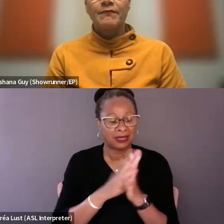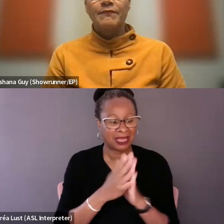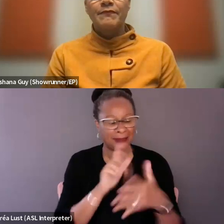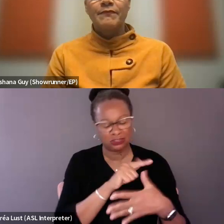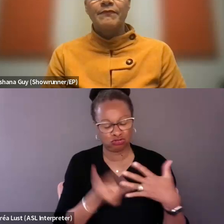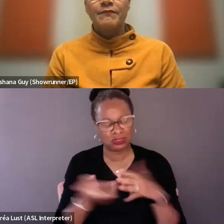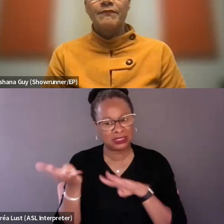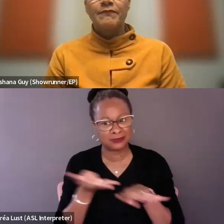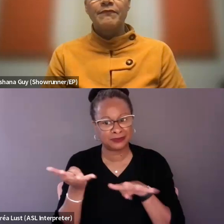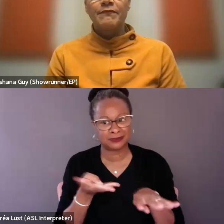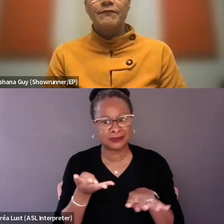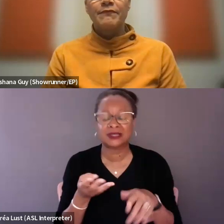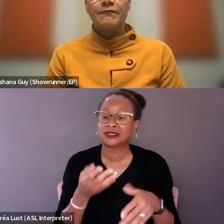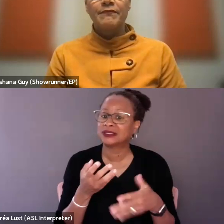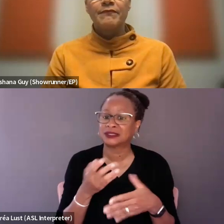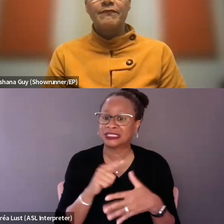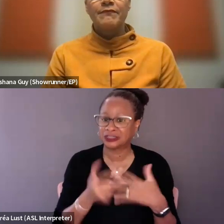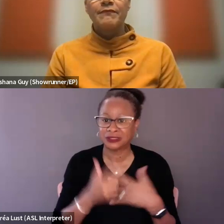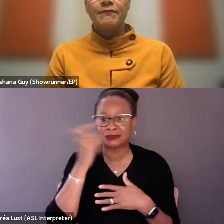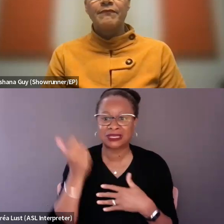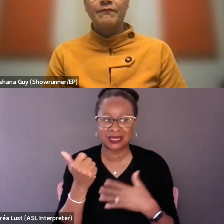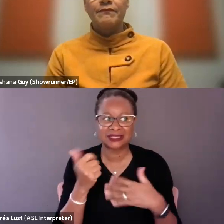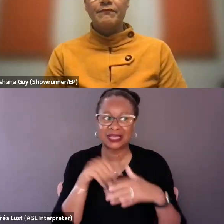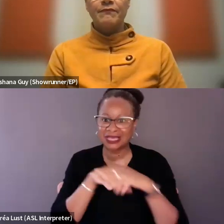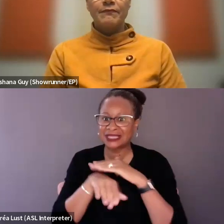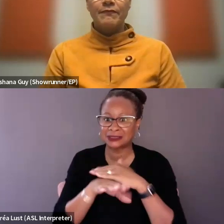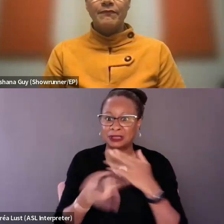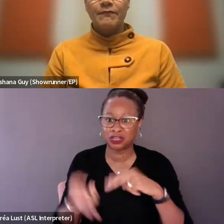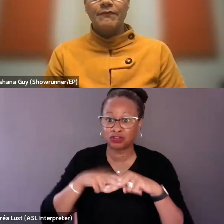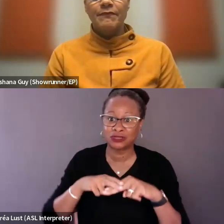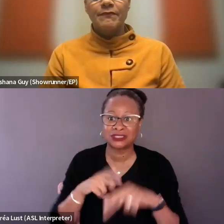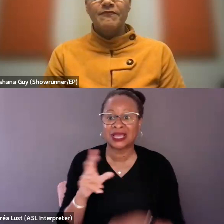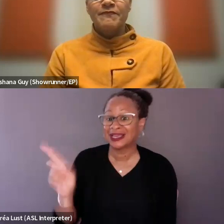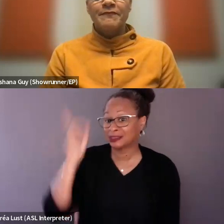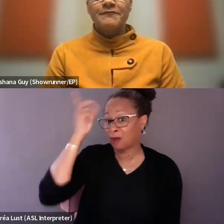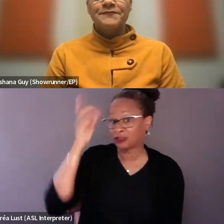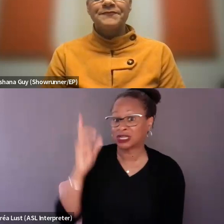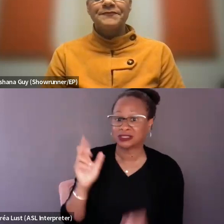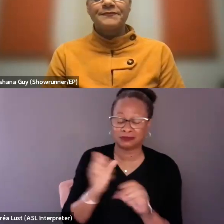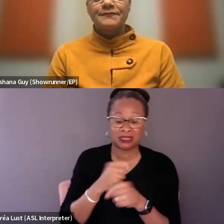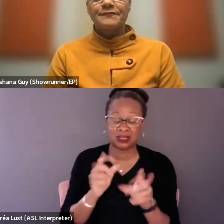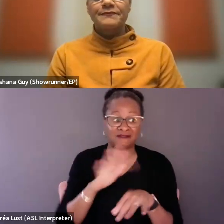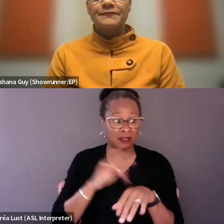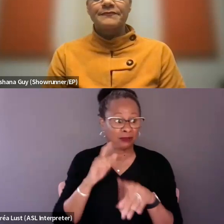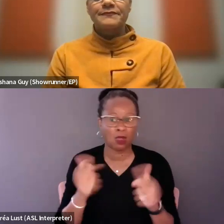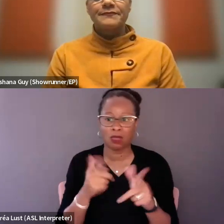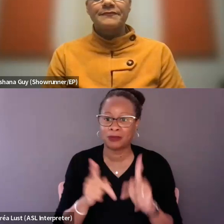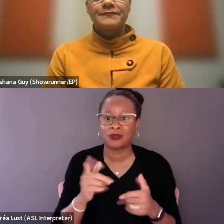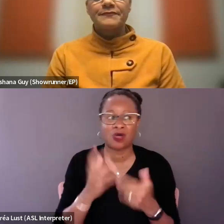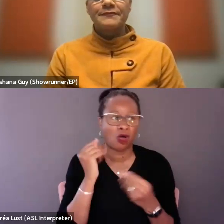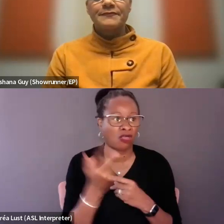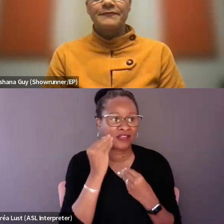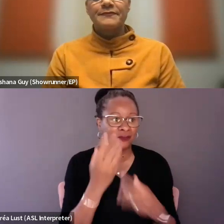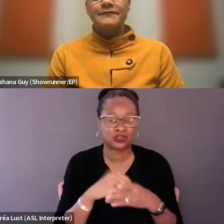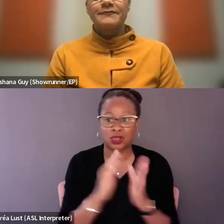is the accessibility. It just democratizes the knowledge and information that we have in the books. I mean,